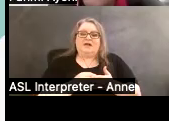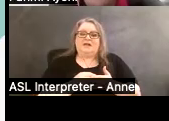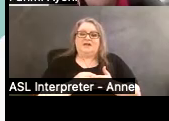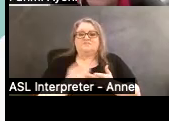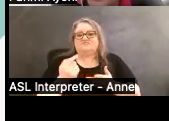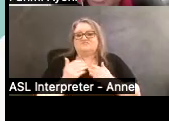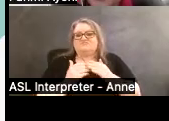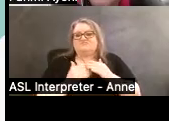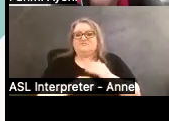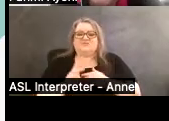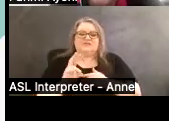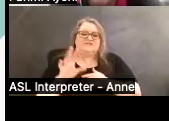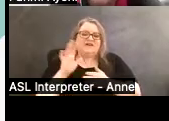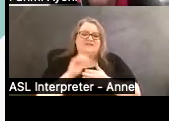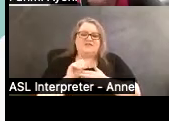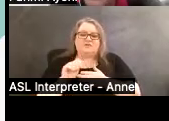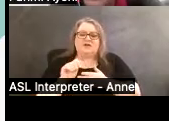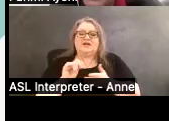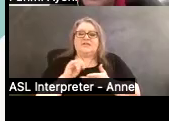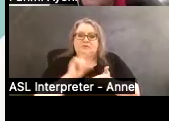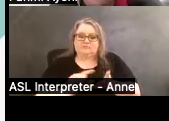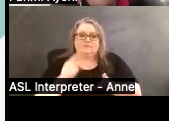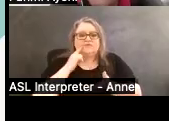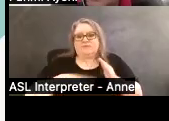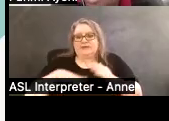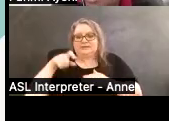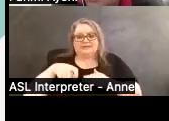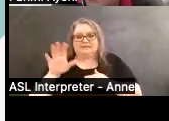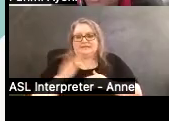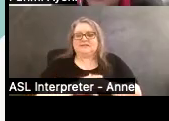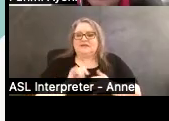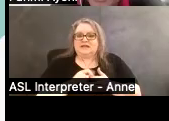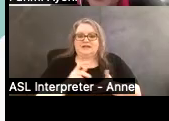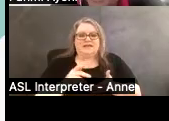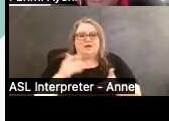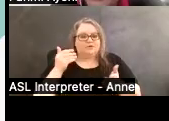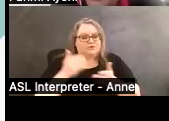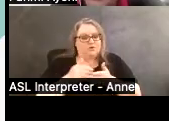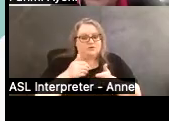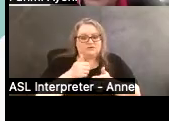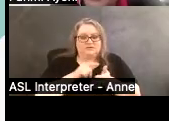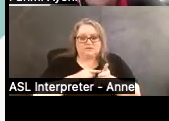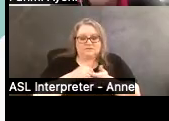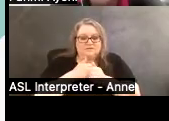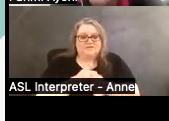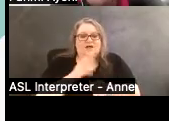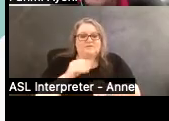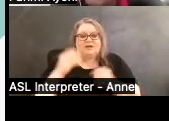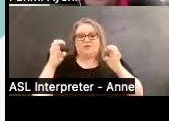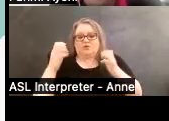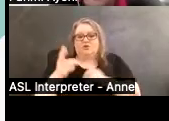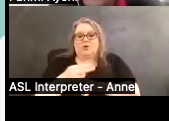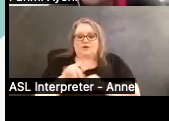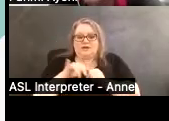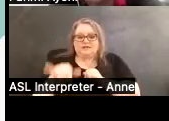under $7,500, was dispersed for basic needs. That was closely followed by emergency hotel stay, and